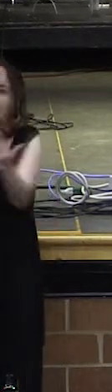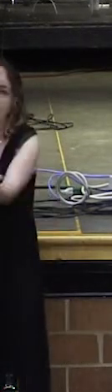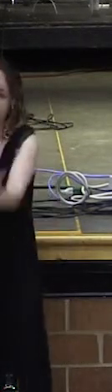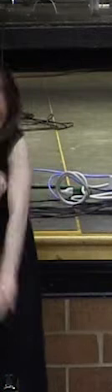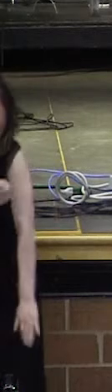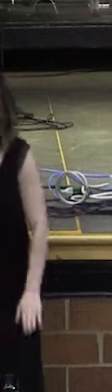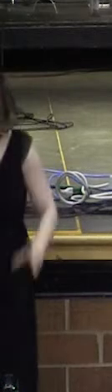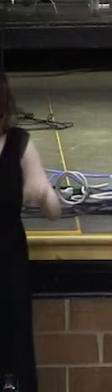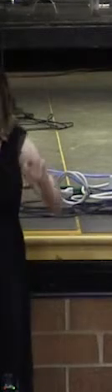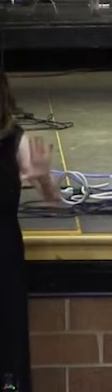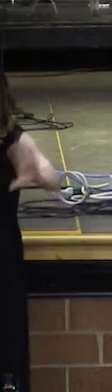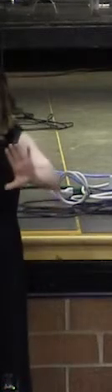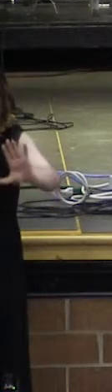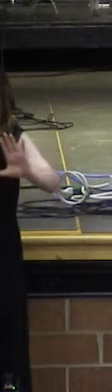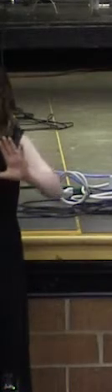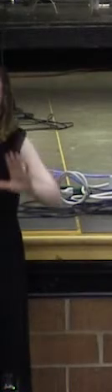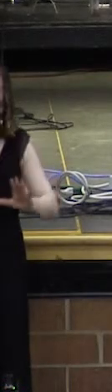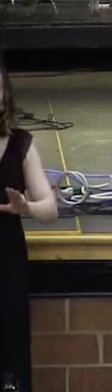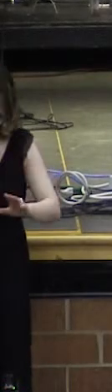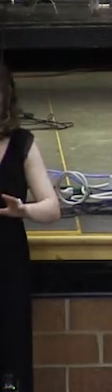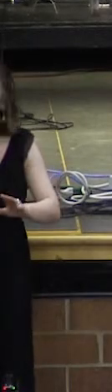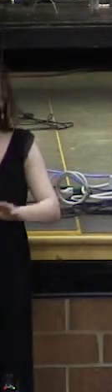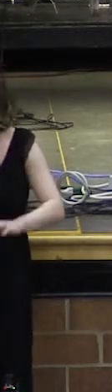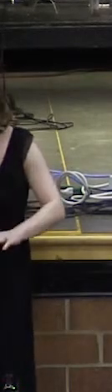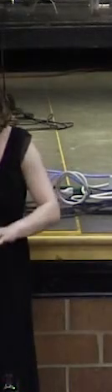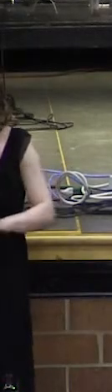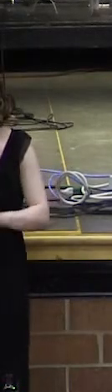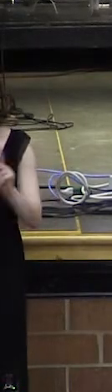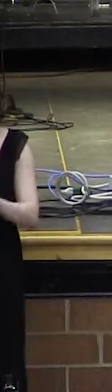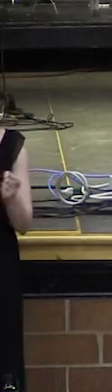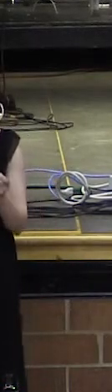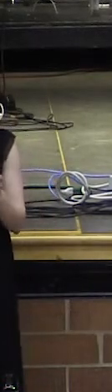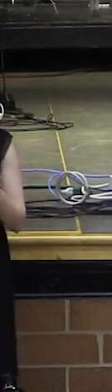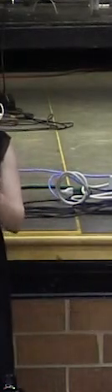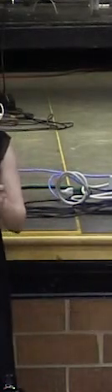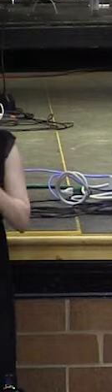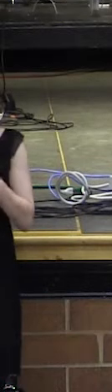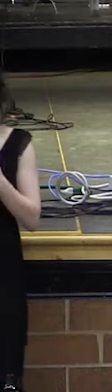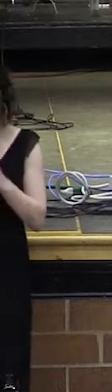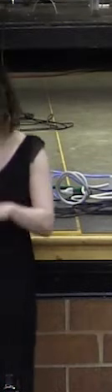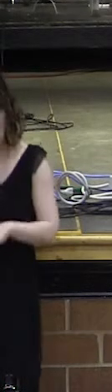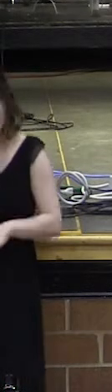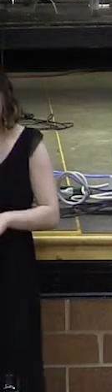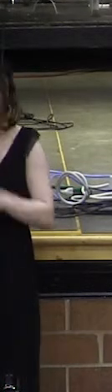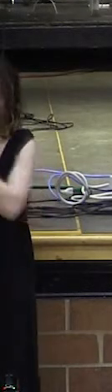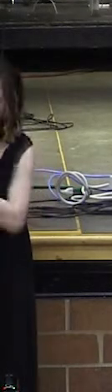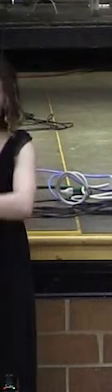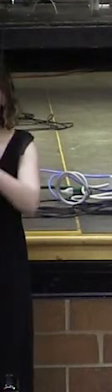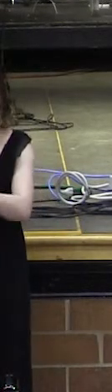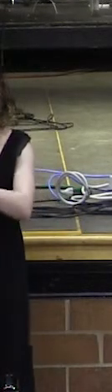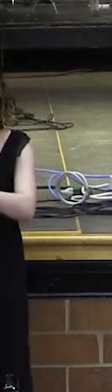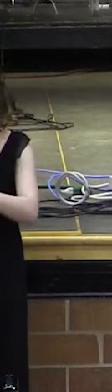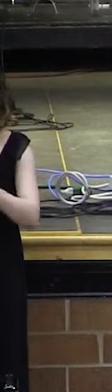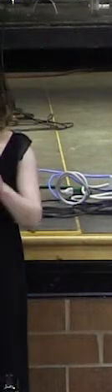any reason Creed whatever whatever whatever we were we were family that loved people and cared for people but when it comes to